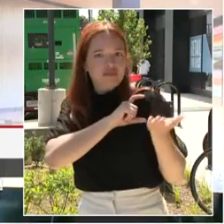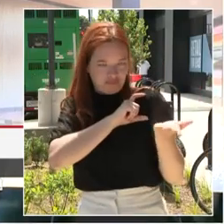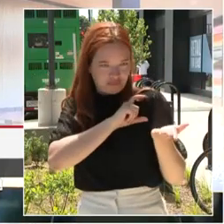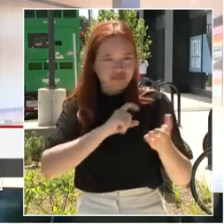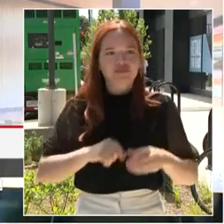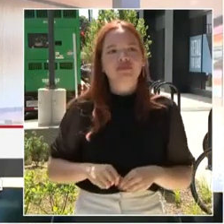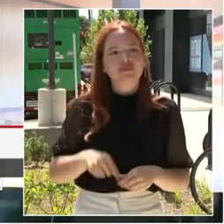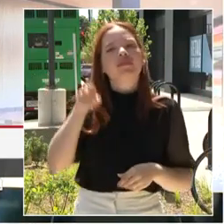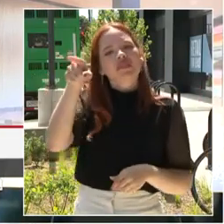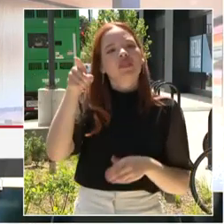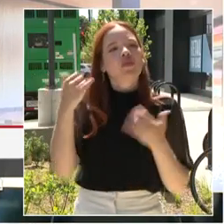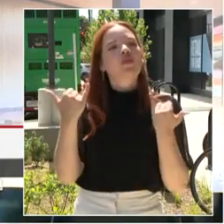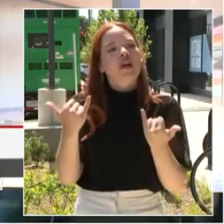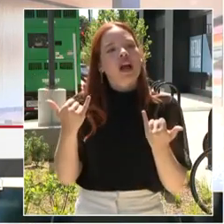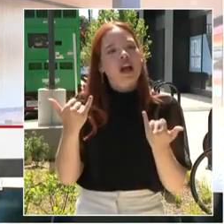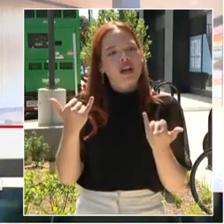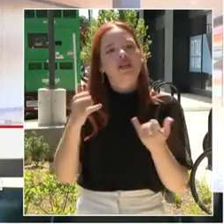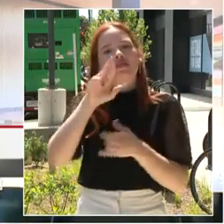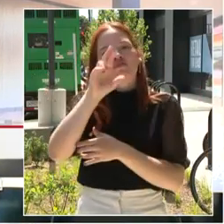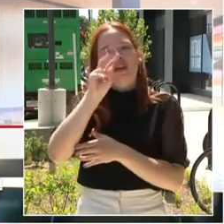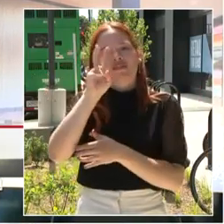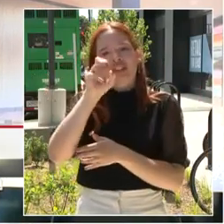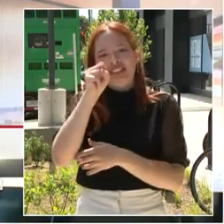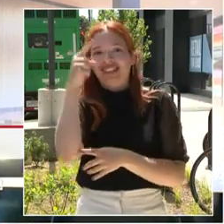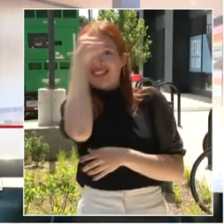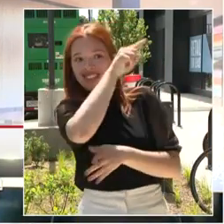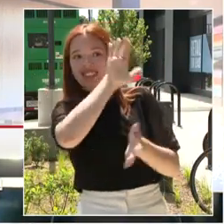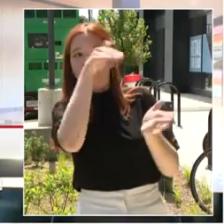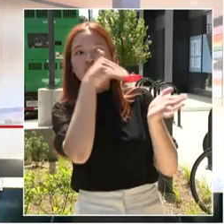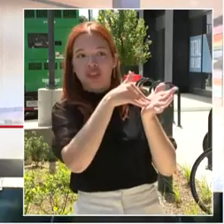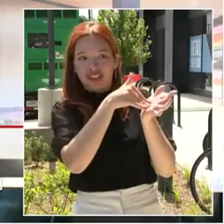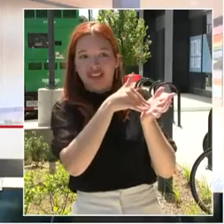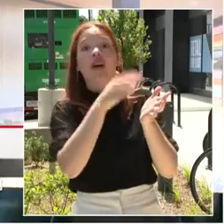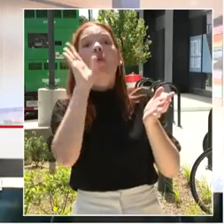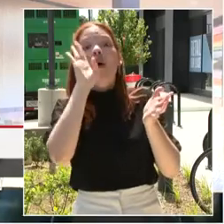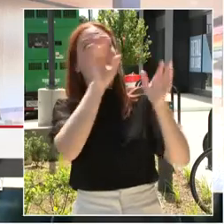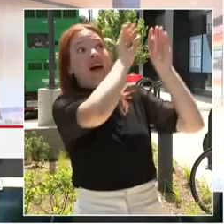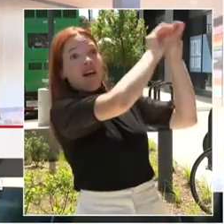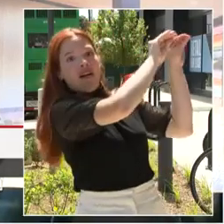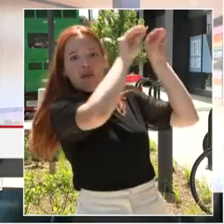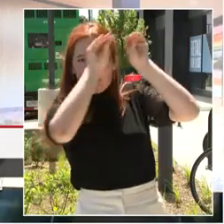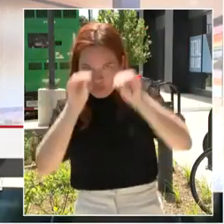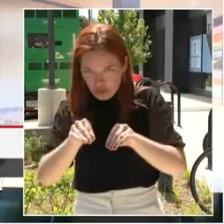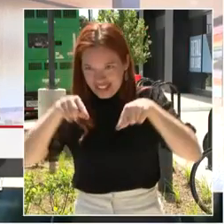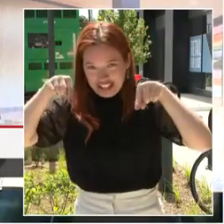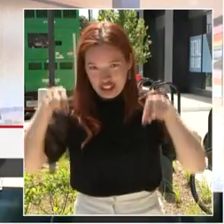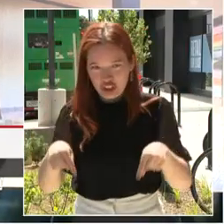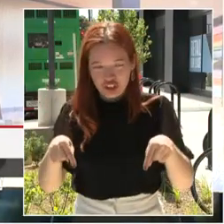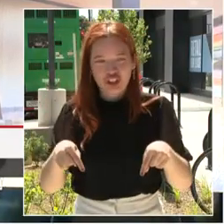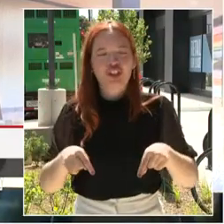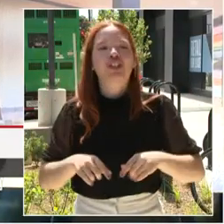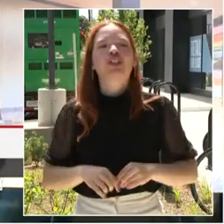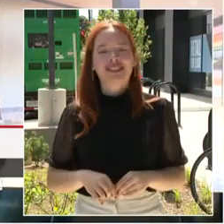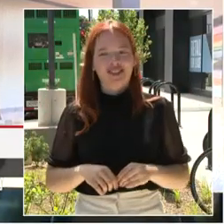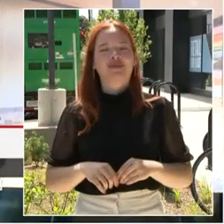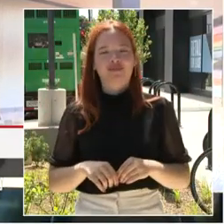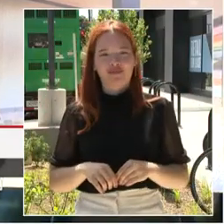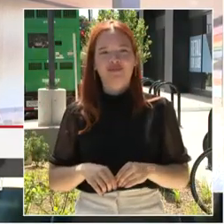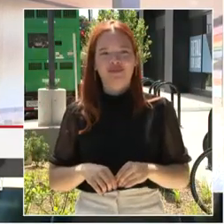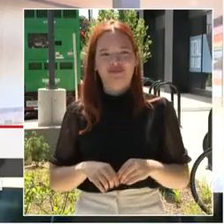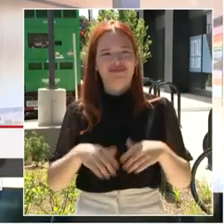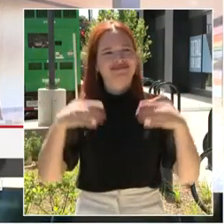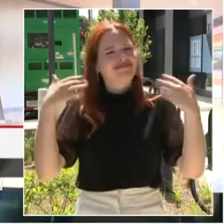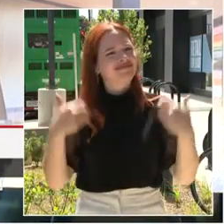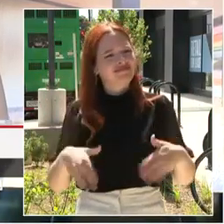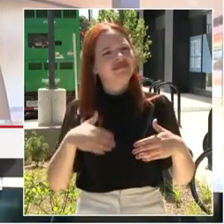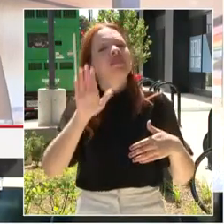Center, and they will also be moving to this building. And so normally at ribbon